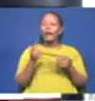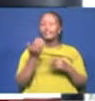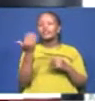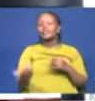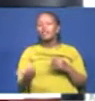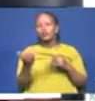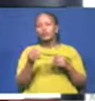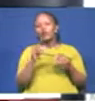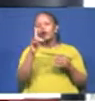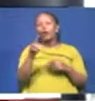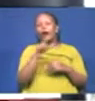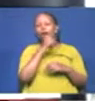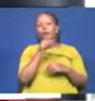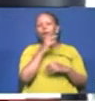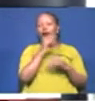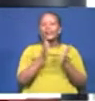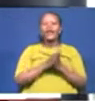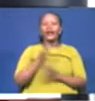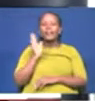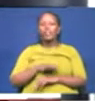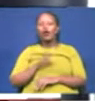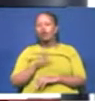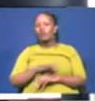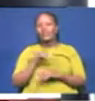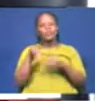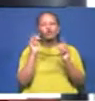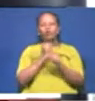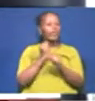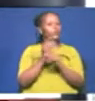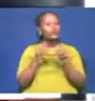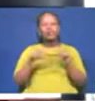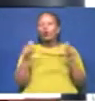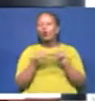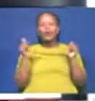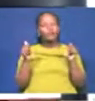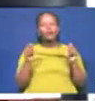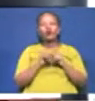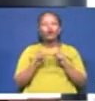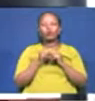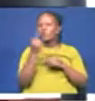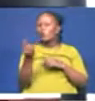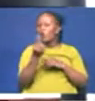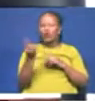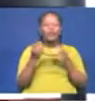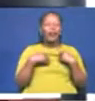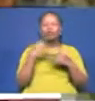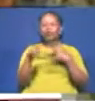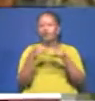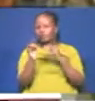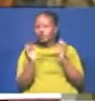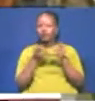adult and 1 female adult, and they are doing well, they are okay, they have precautions, they are just on observations and